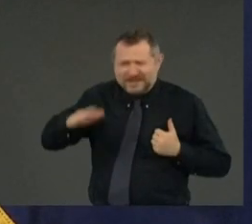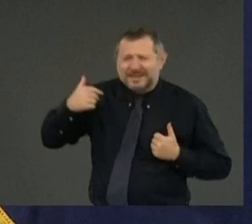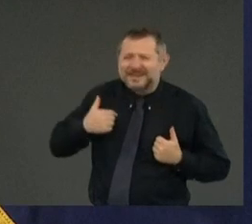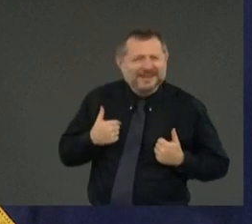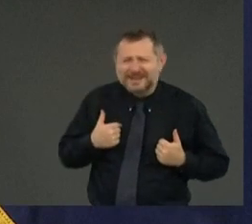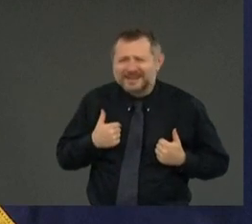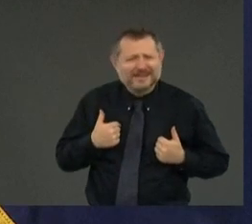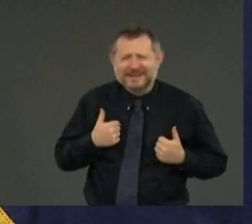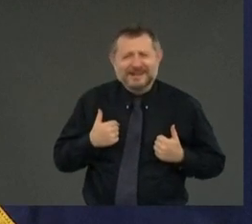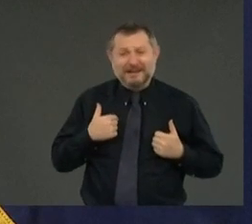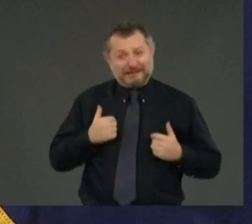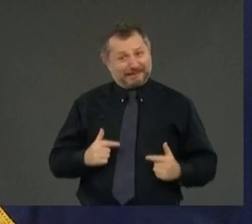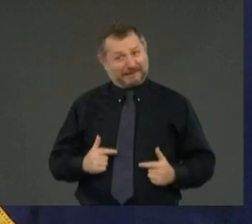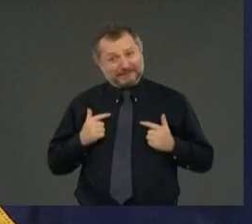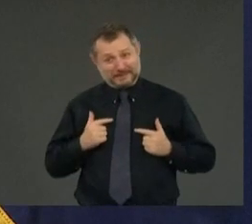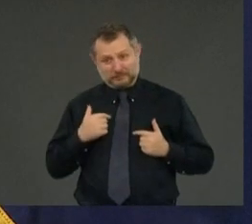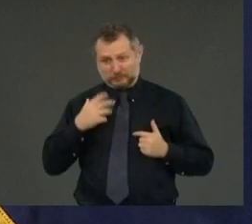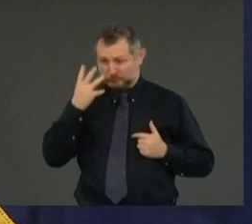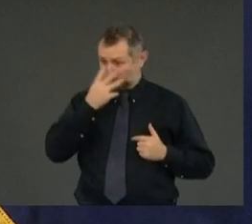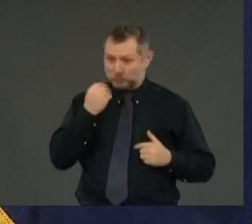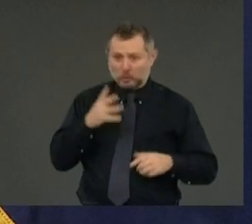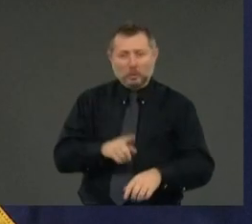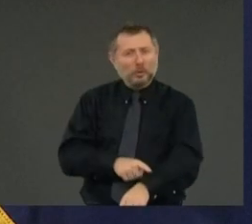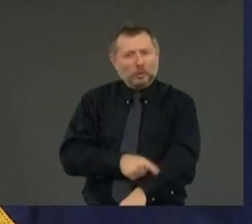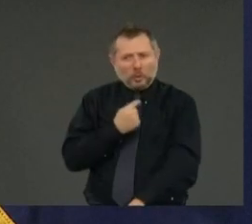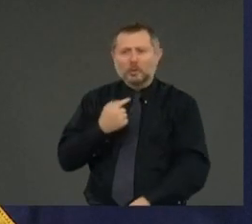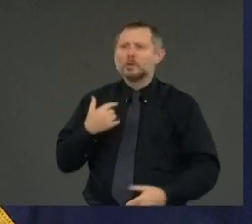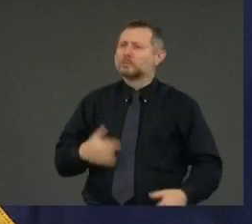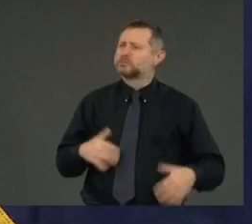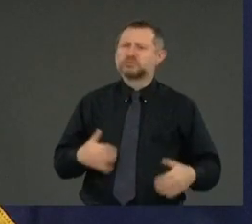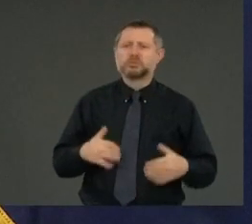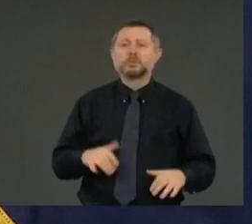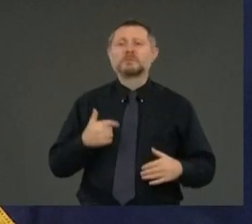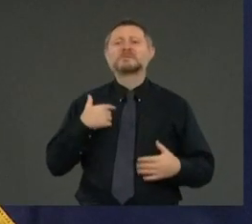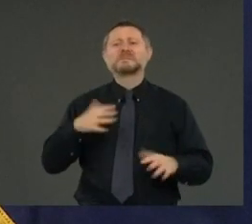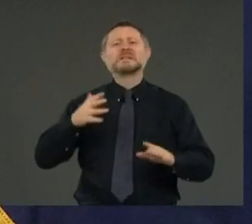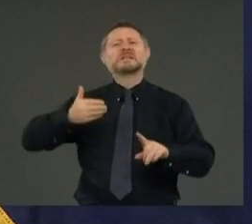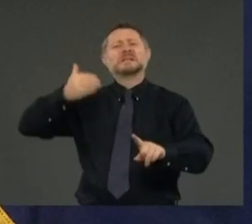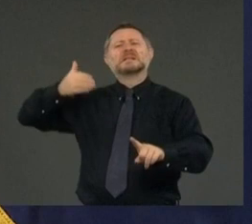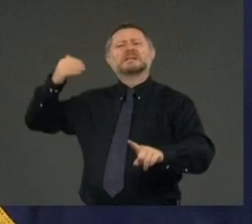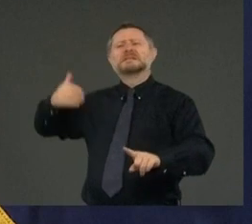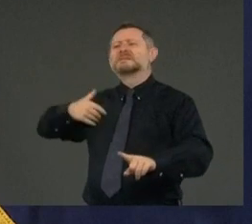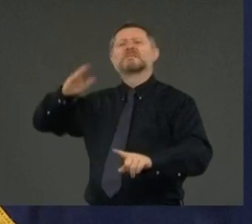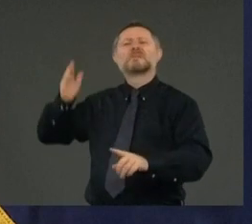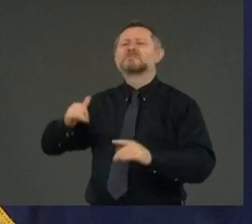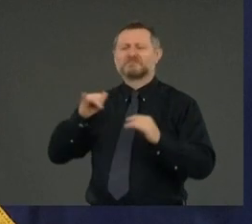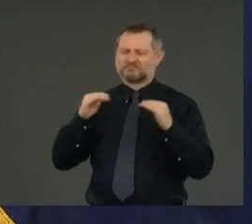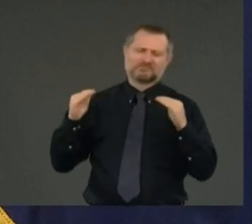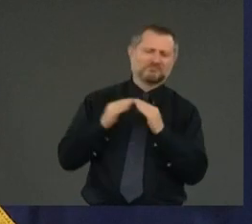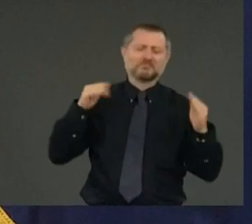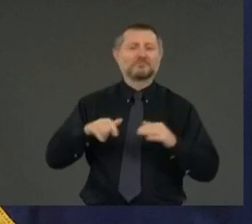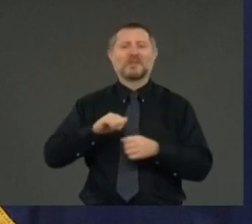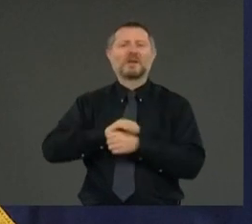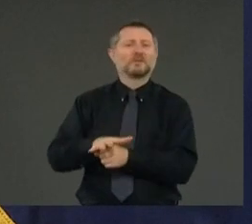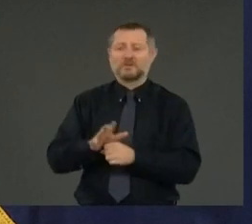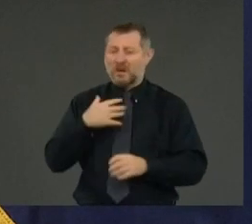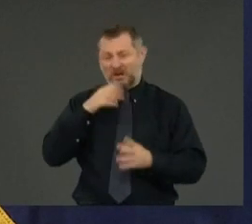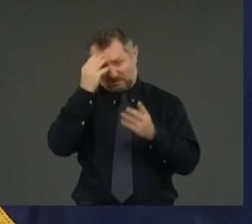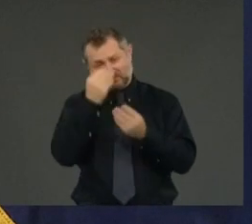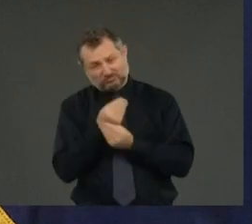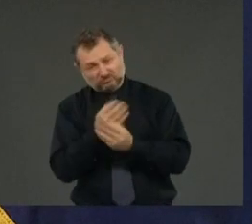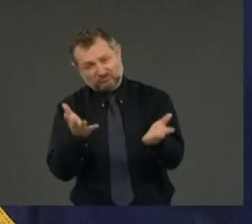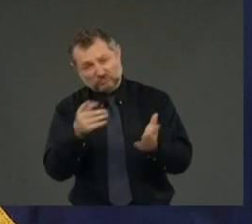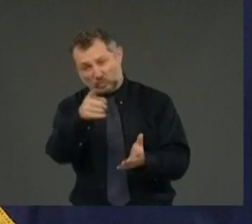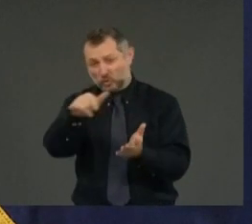long. I can tell the people of the state this: they could not have had a more talented,